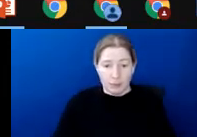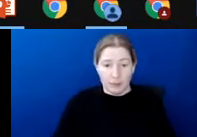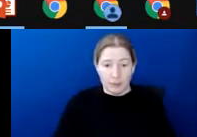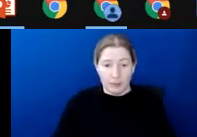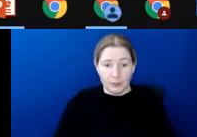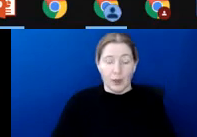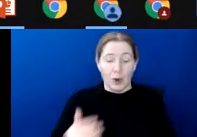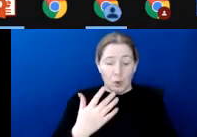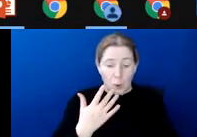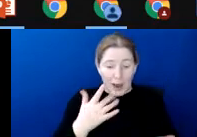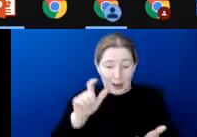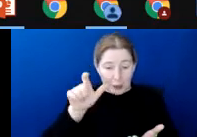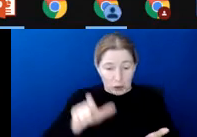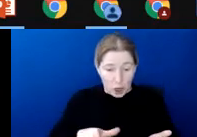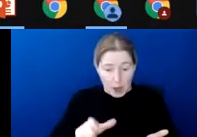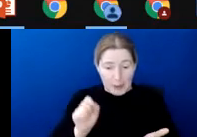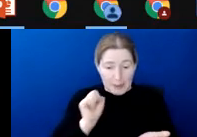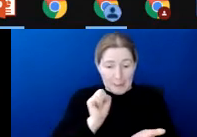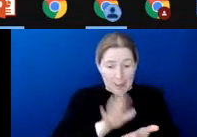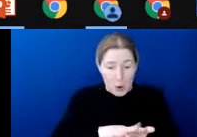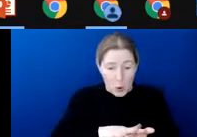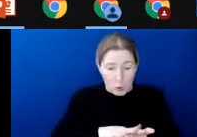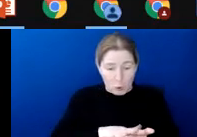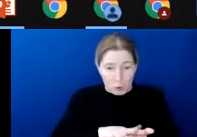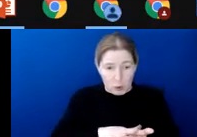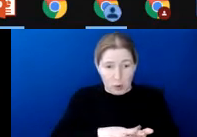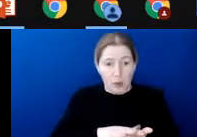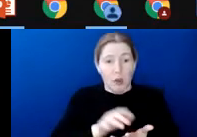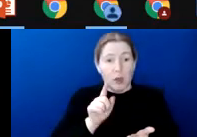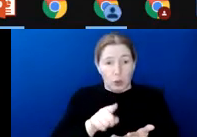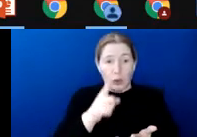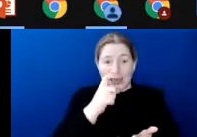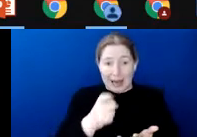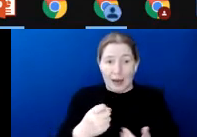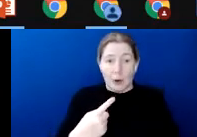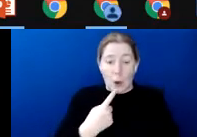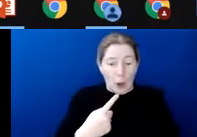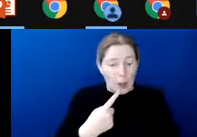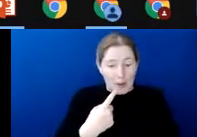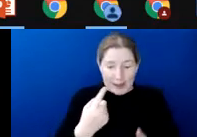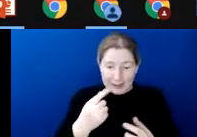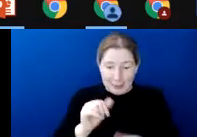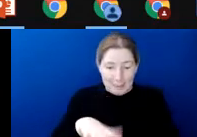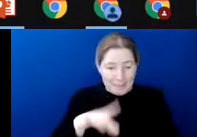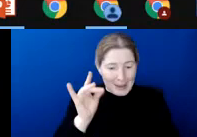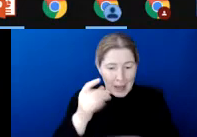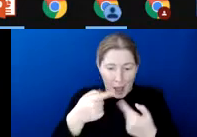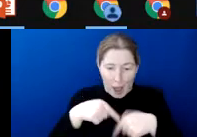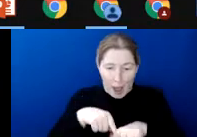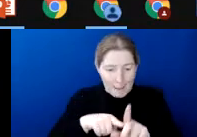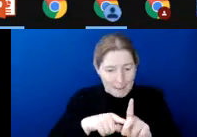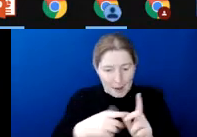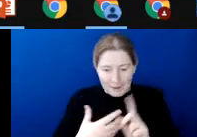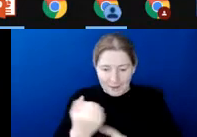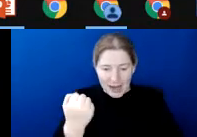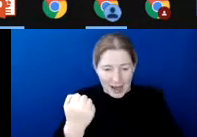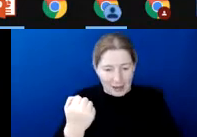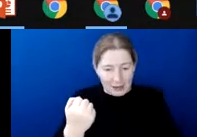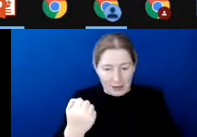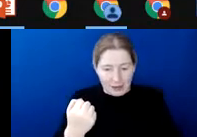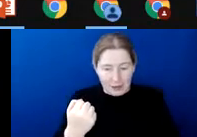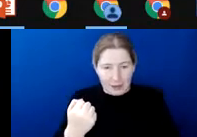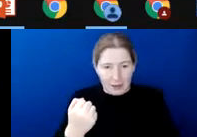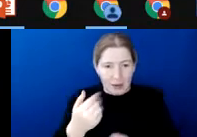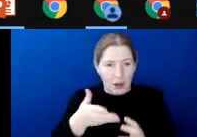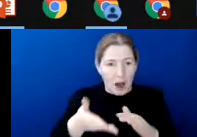Once documents have been posted, you would always be able to pick them up and find the posted documents